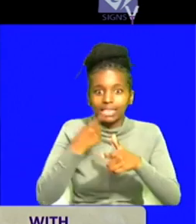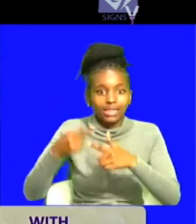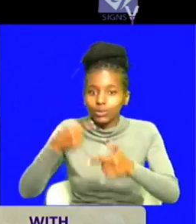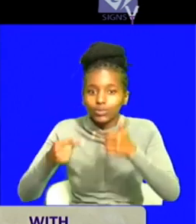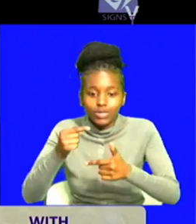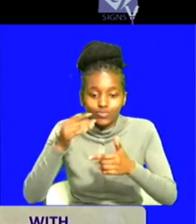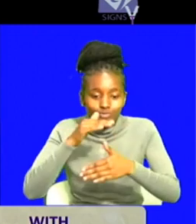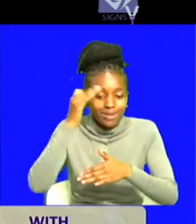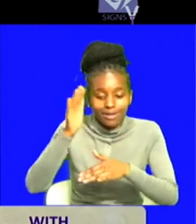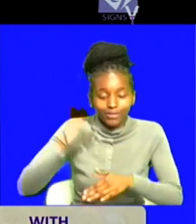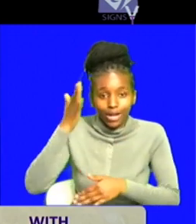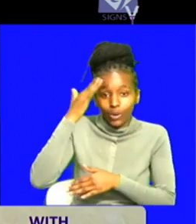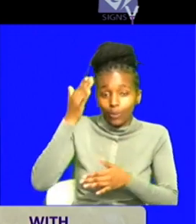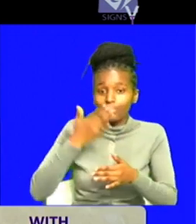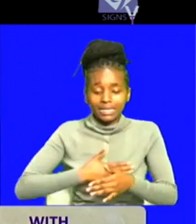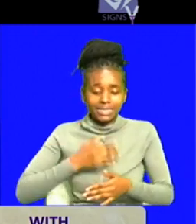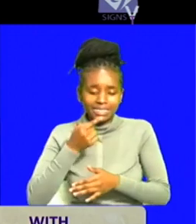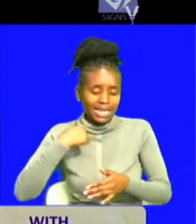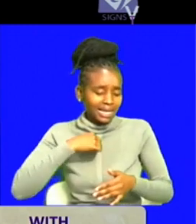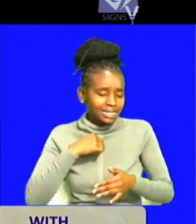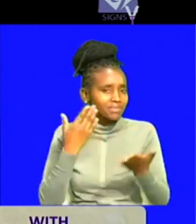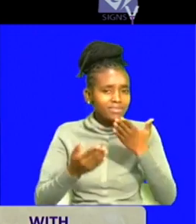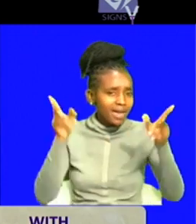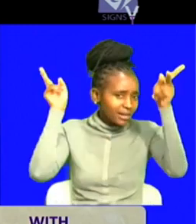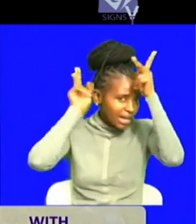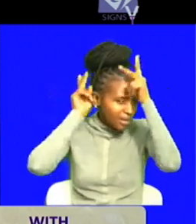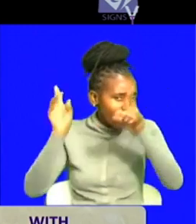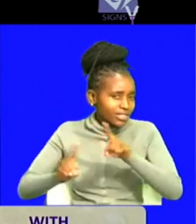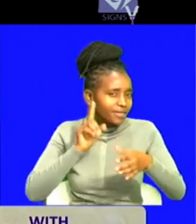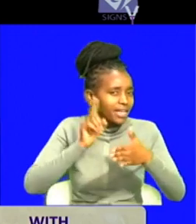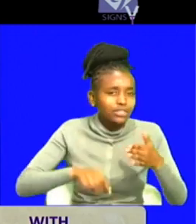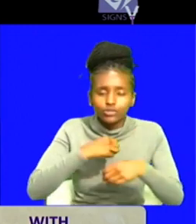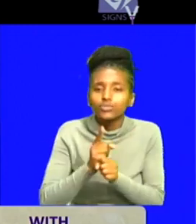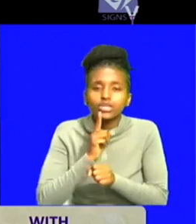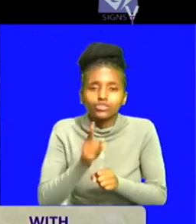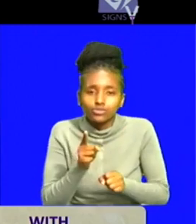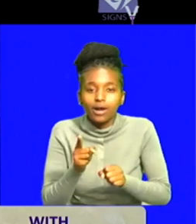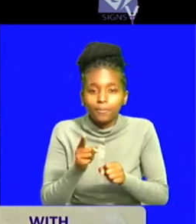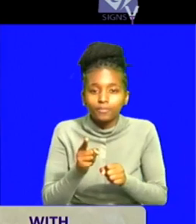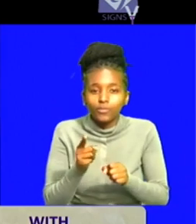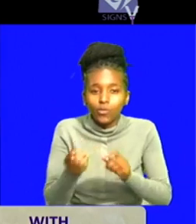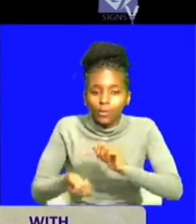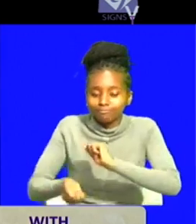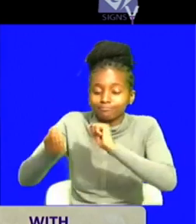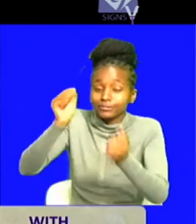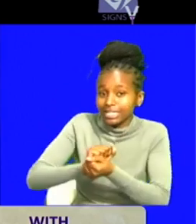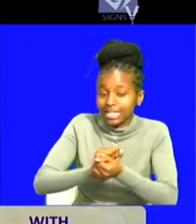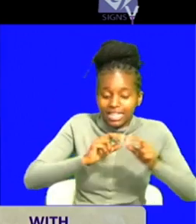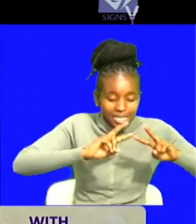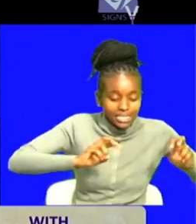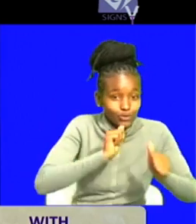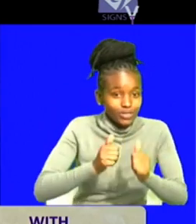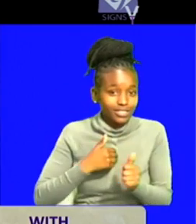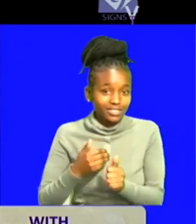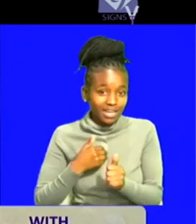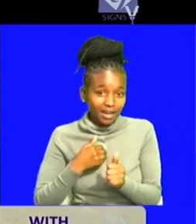that we can say that they can go hard and just try to turn that number, that statistic you said, but kushinda mara